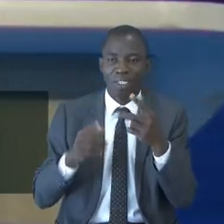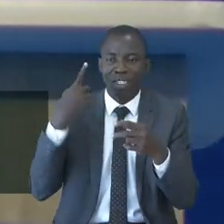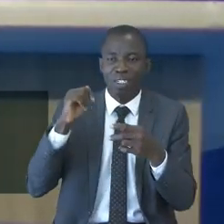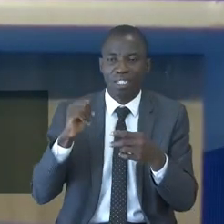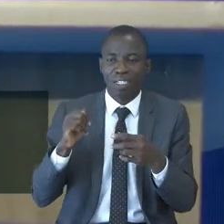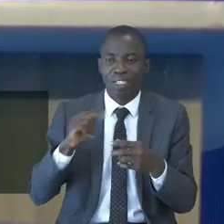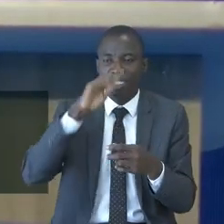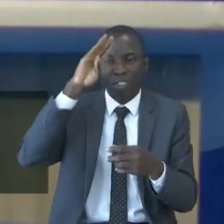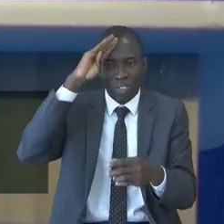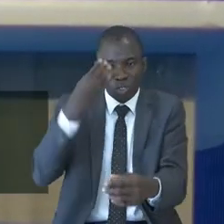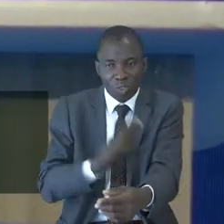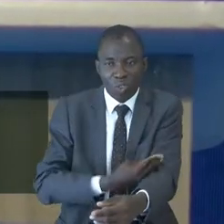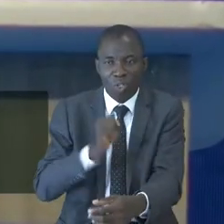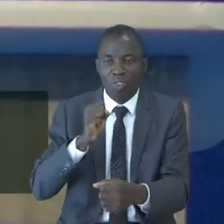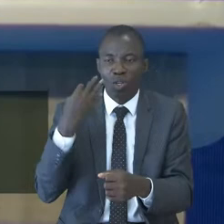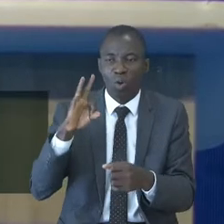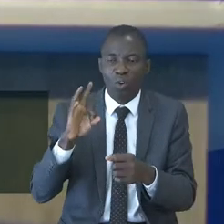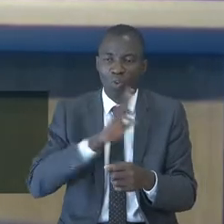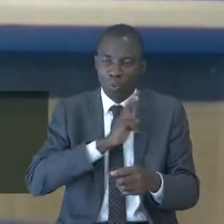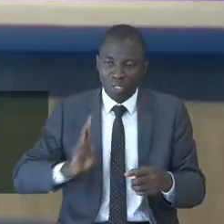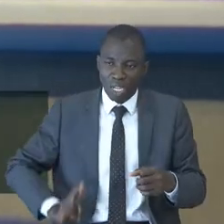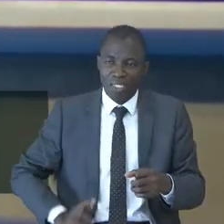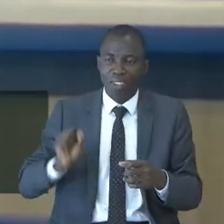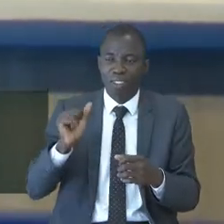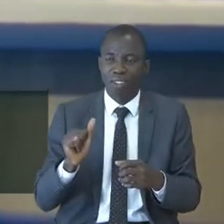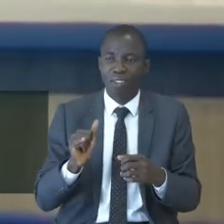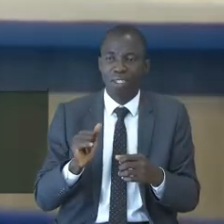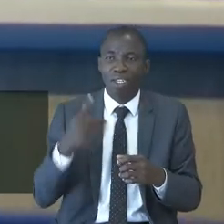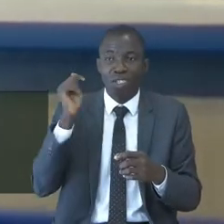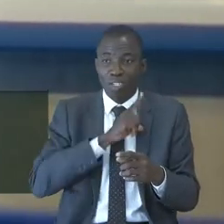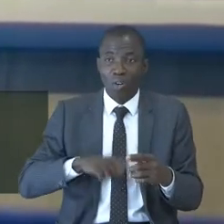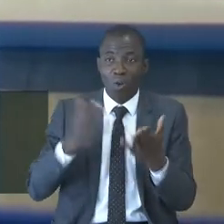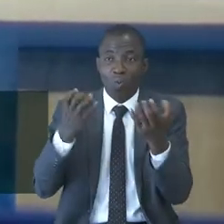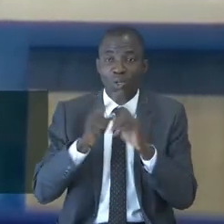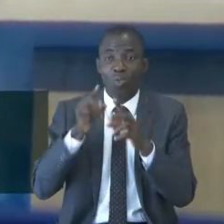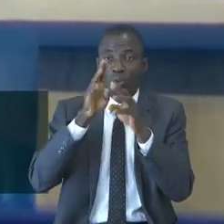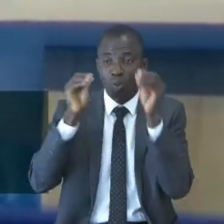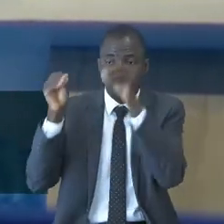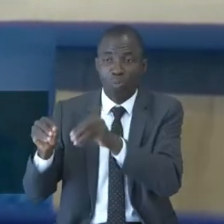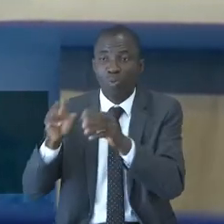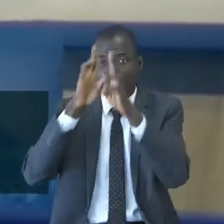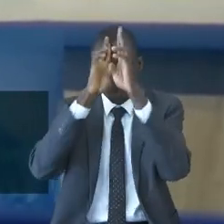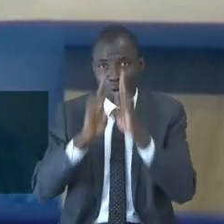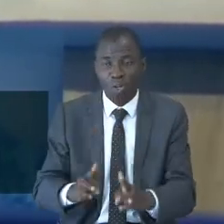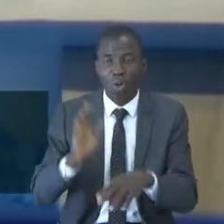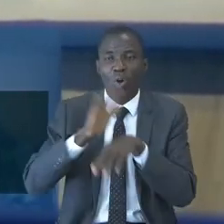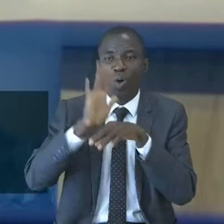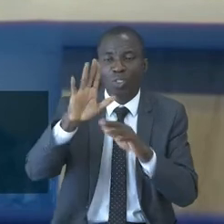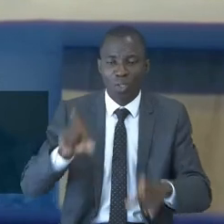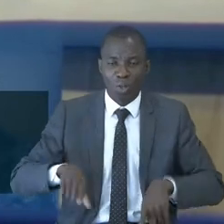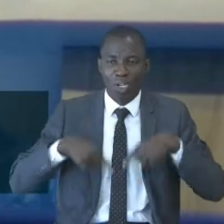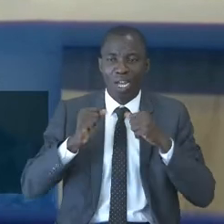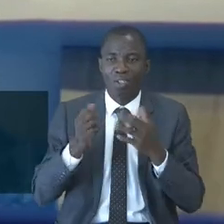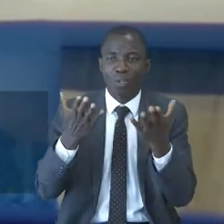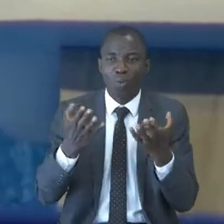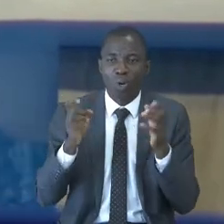royalty. The Lord wants to put honor on your life. He wants to